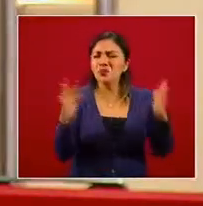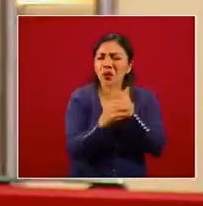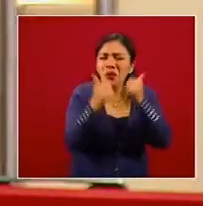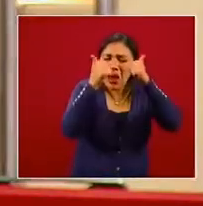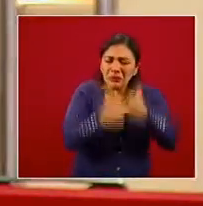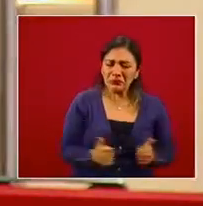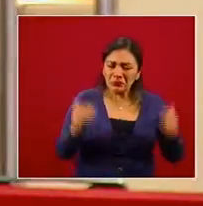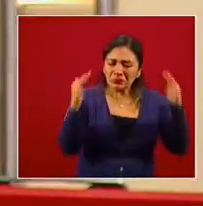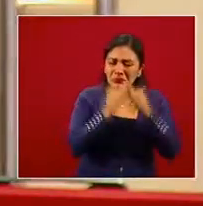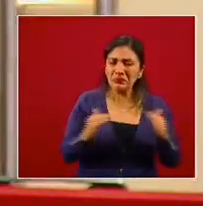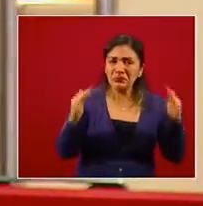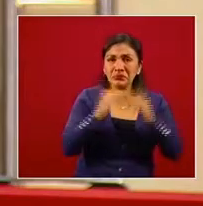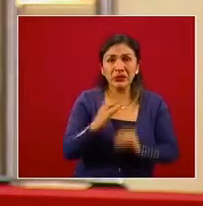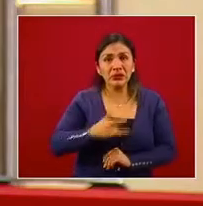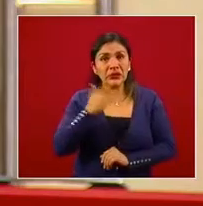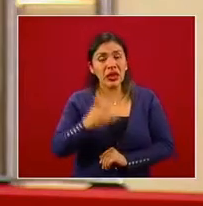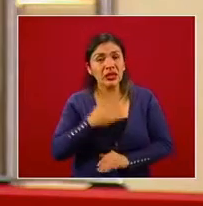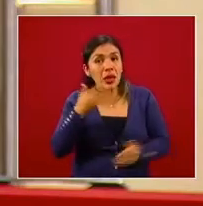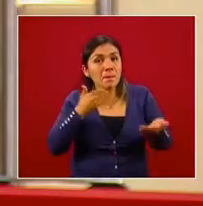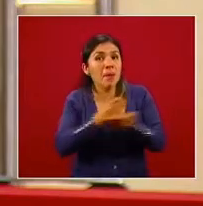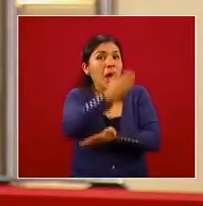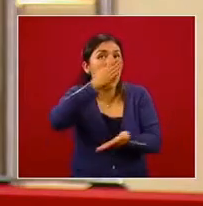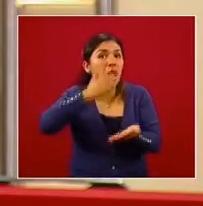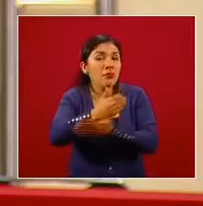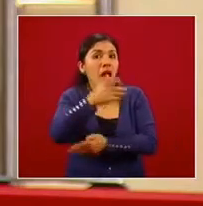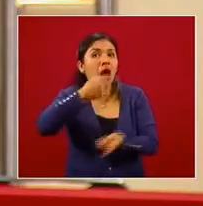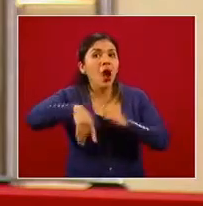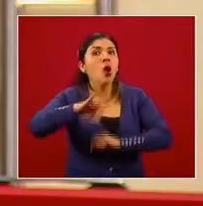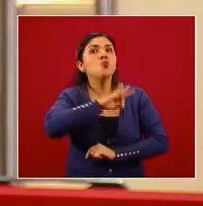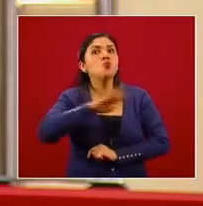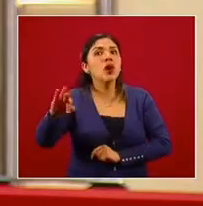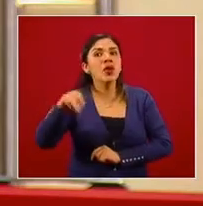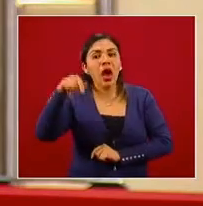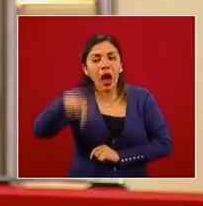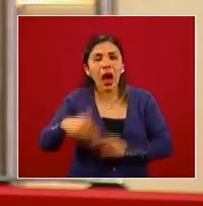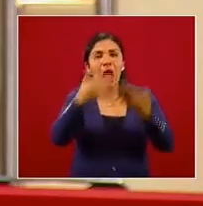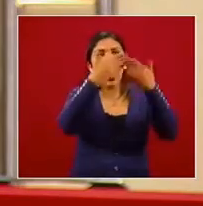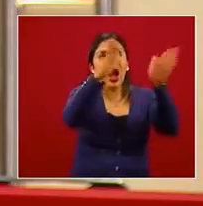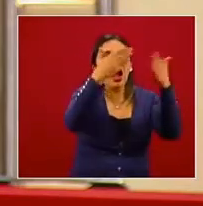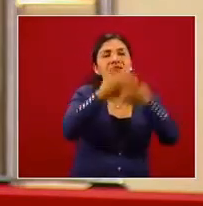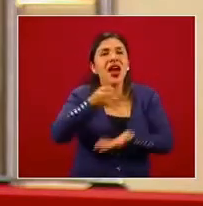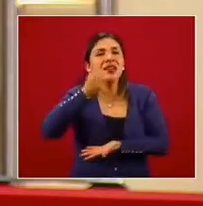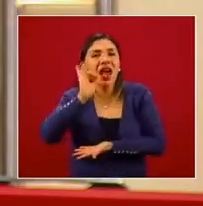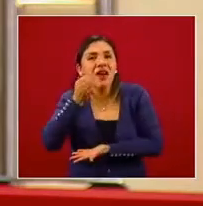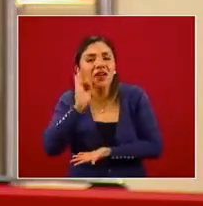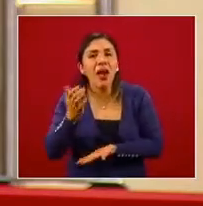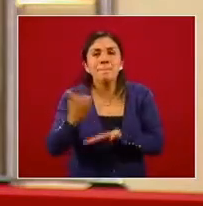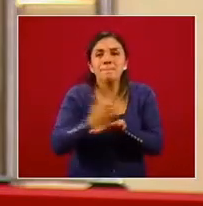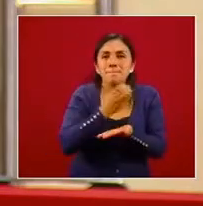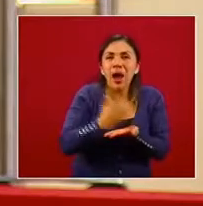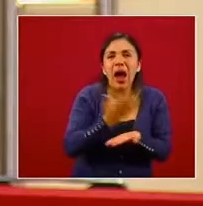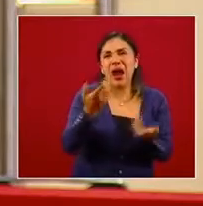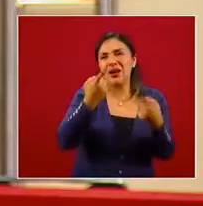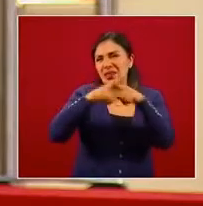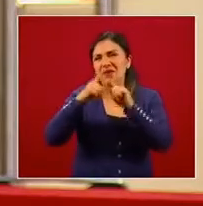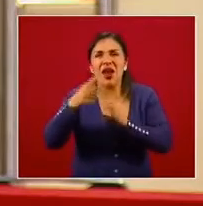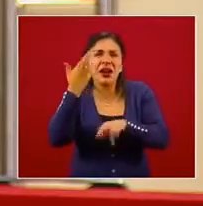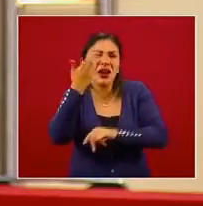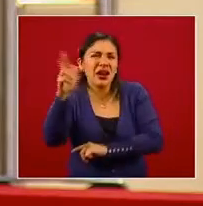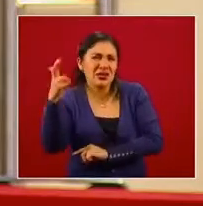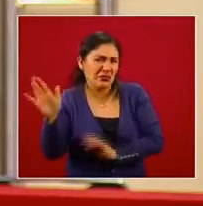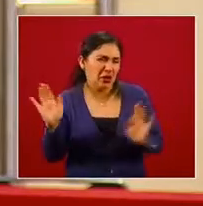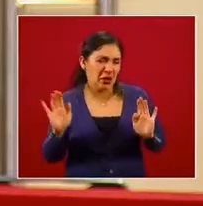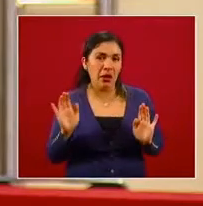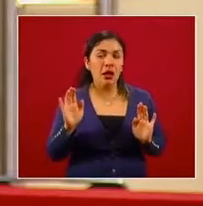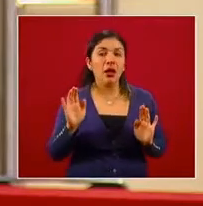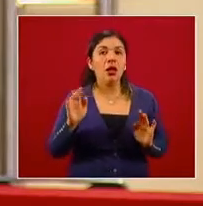sick of the lack of mobility, and then they go to these areas and they start going to coffee shops or bars, I don't